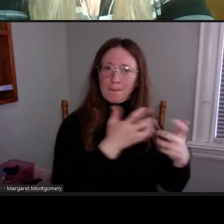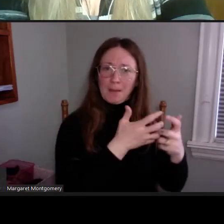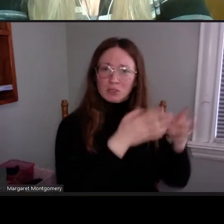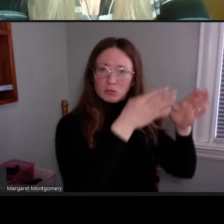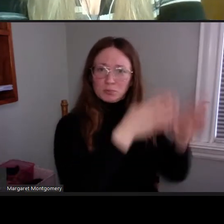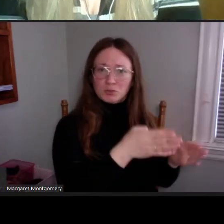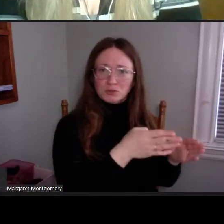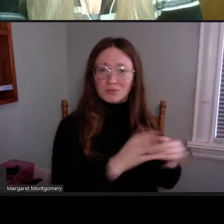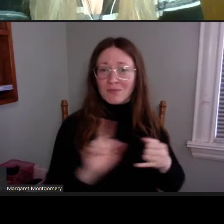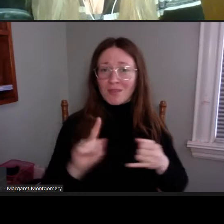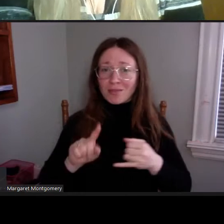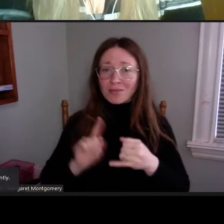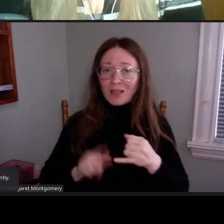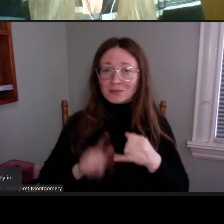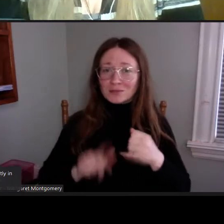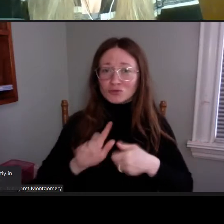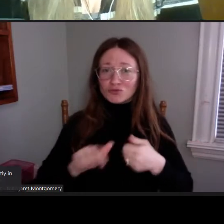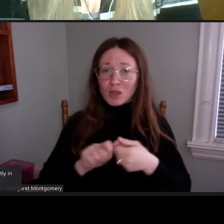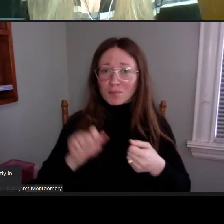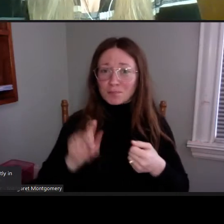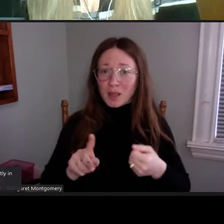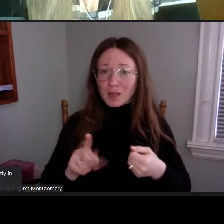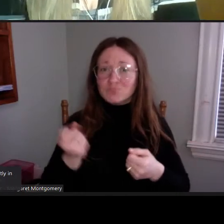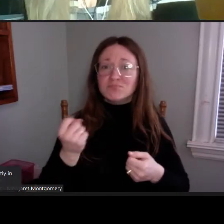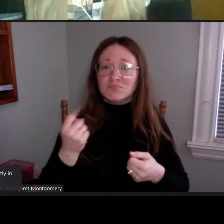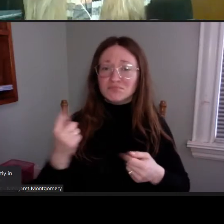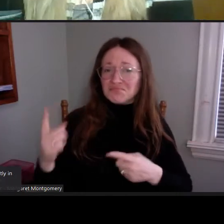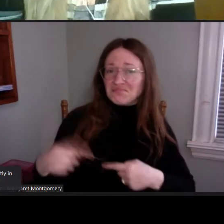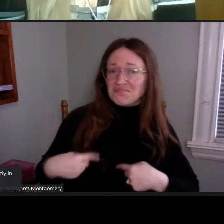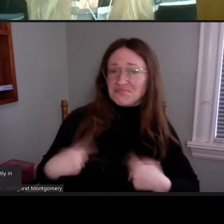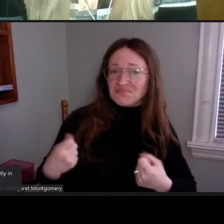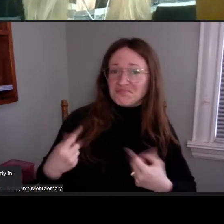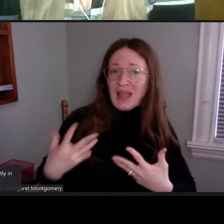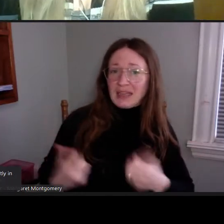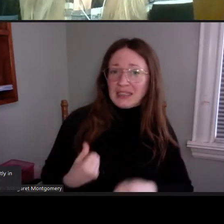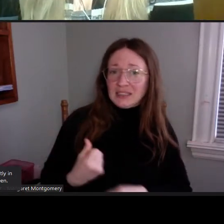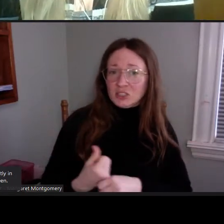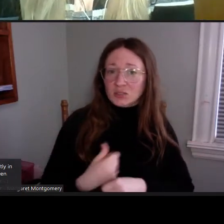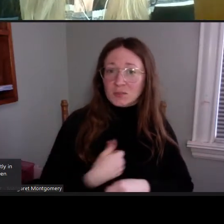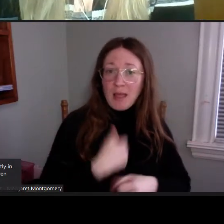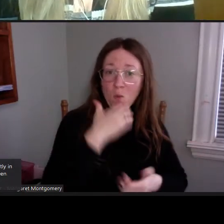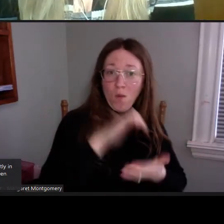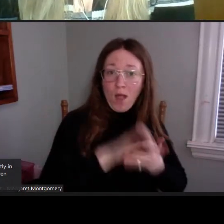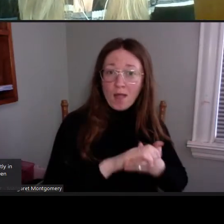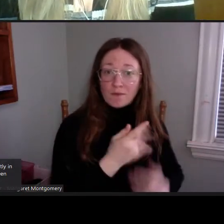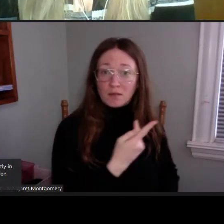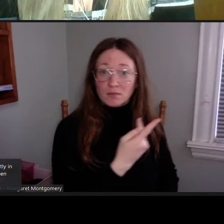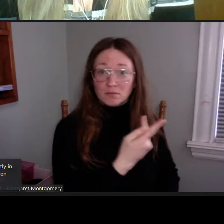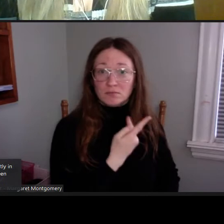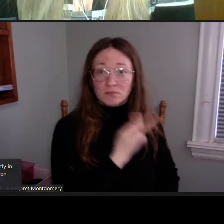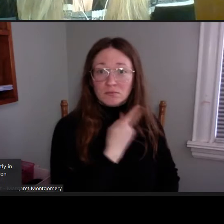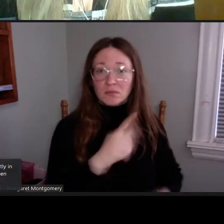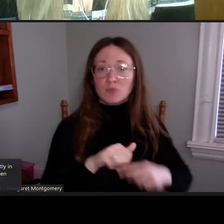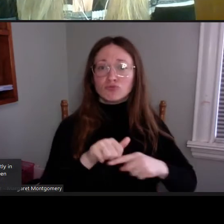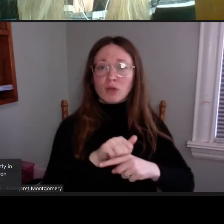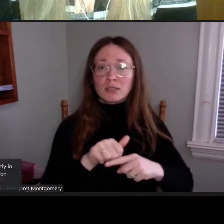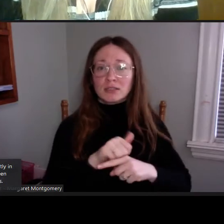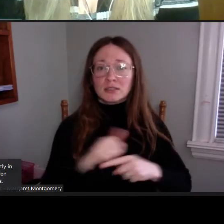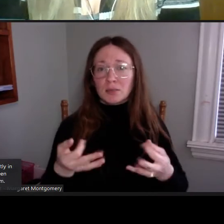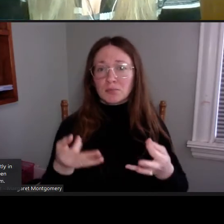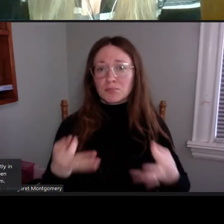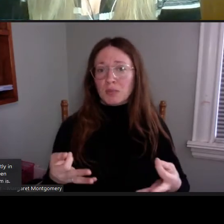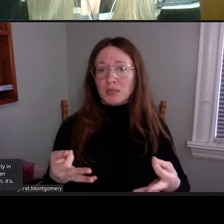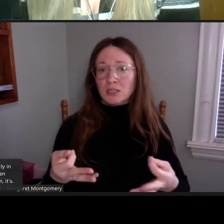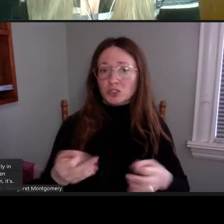saying, currently in the last many years, my wife and I have been practicing Buddhism. And under